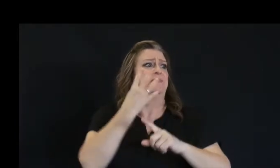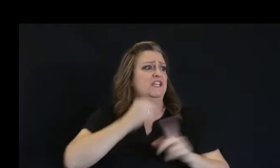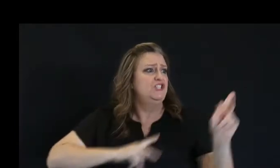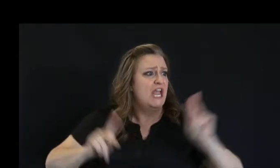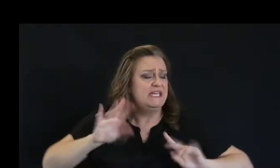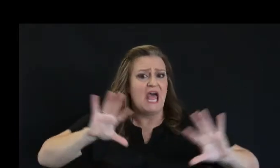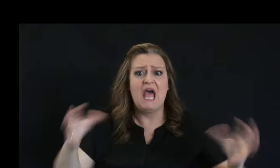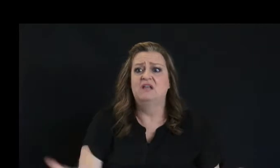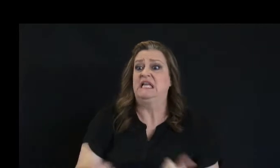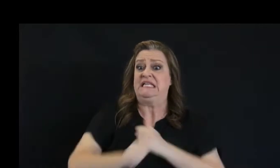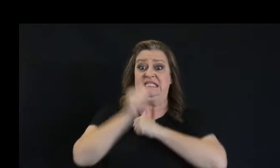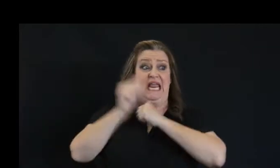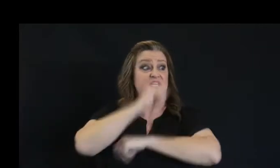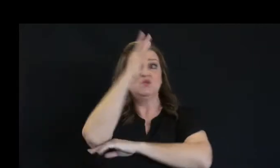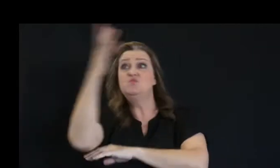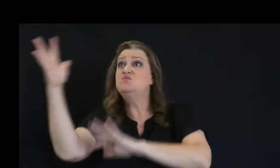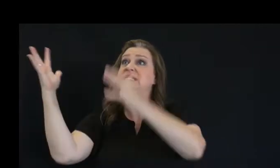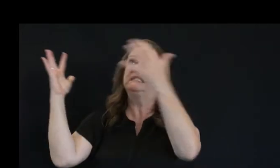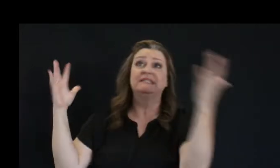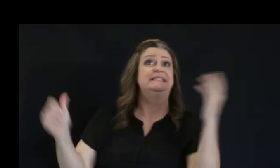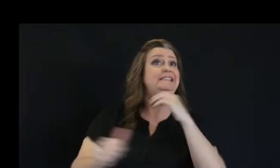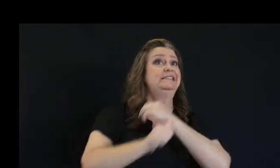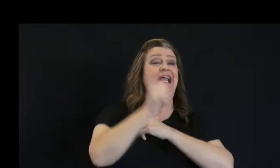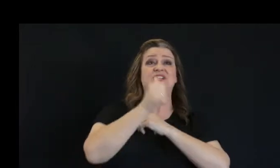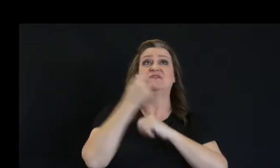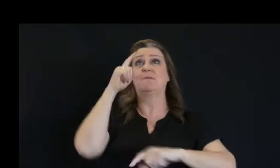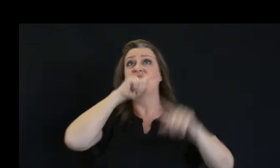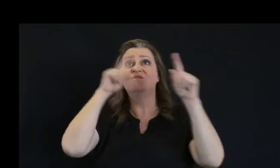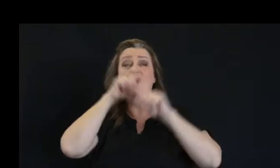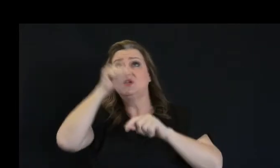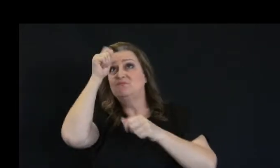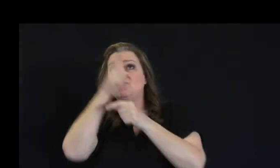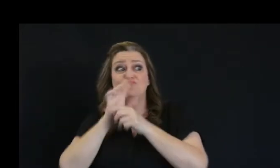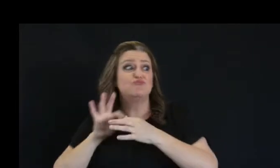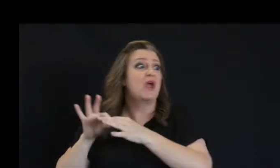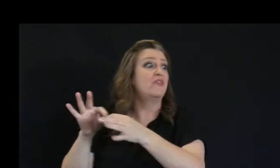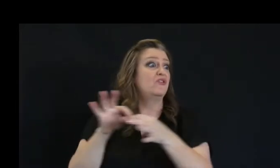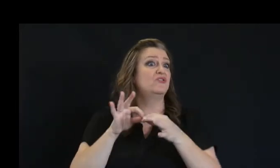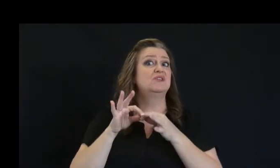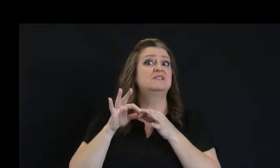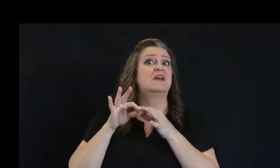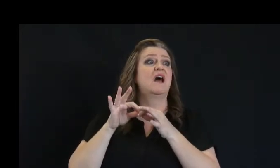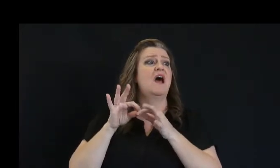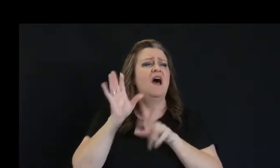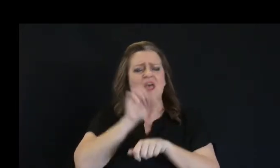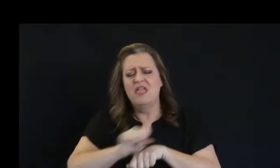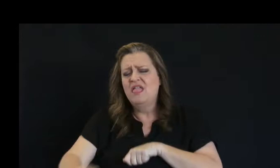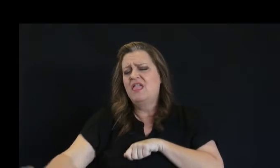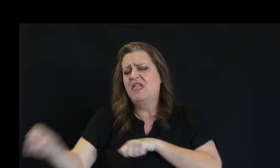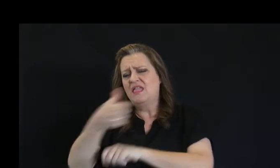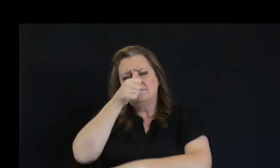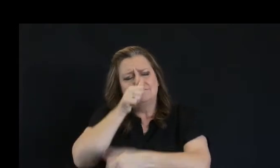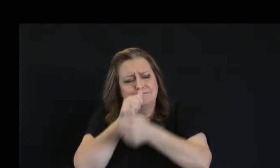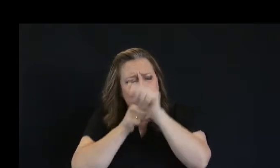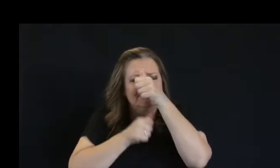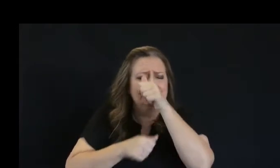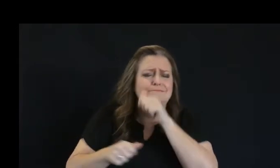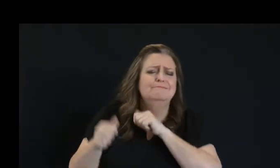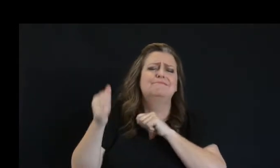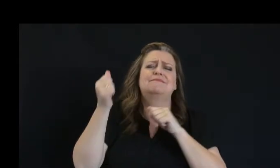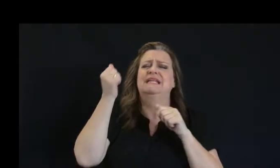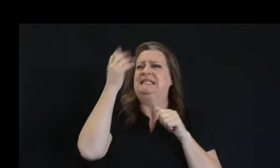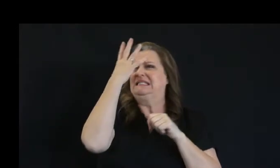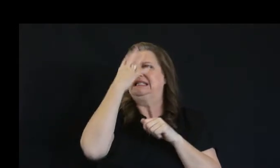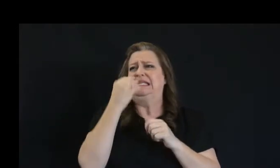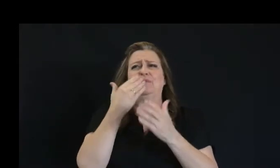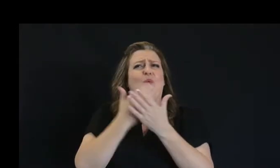the wilderness, danger at sea, danger from false brothers, in toil and in hardship through many a sleepless